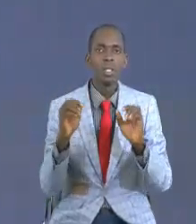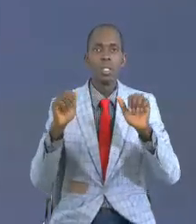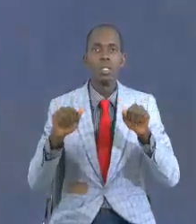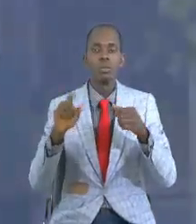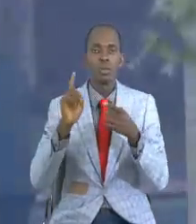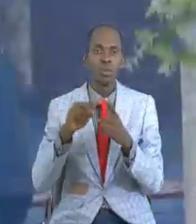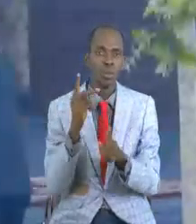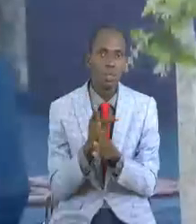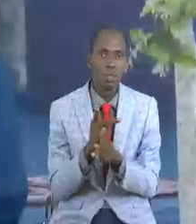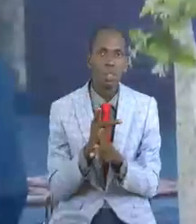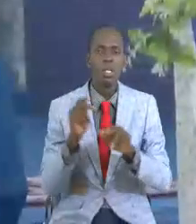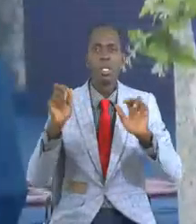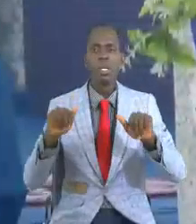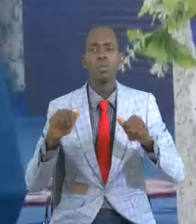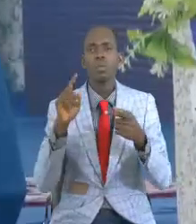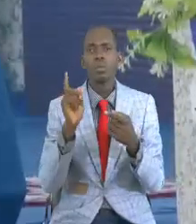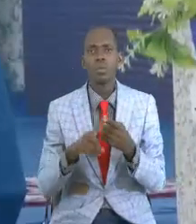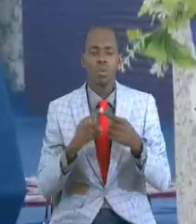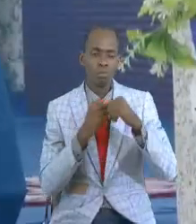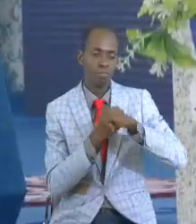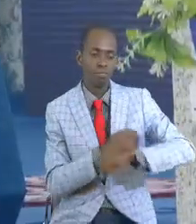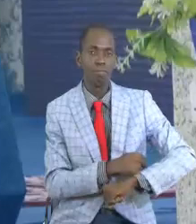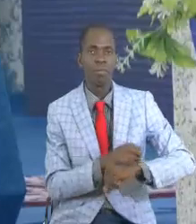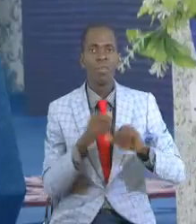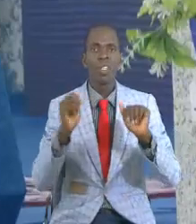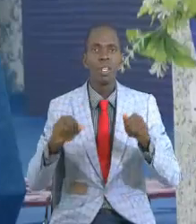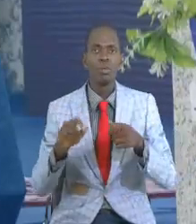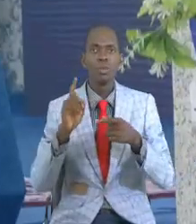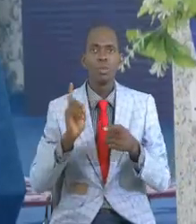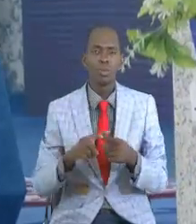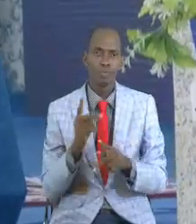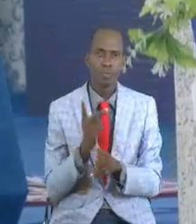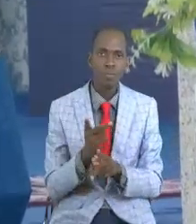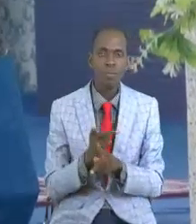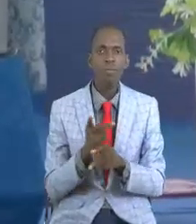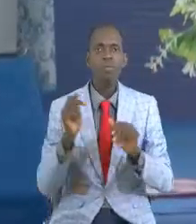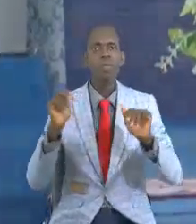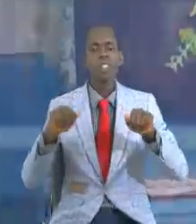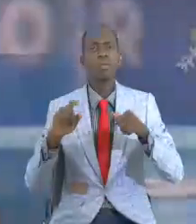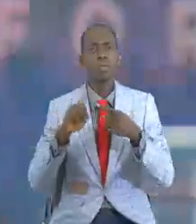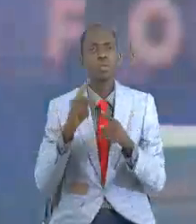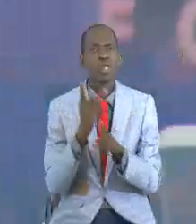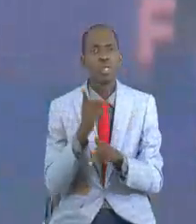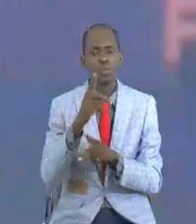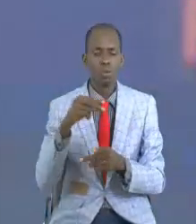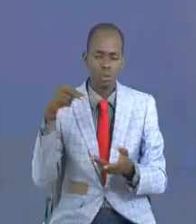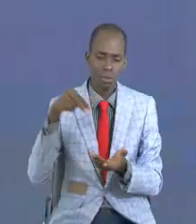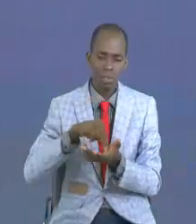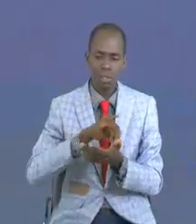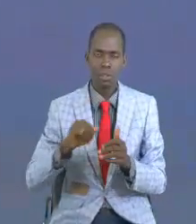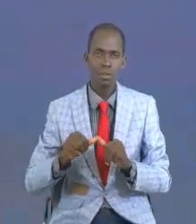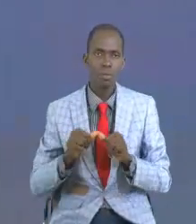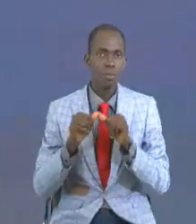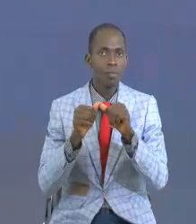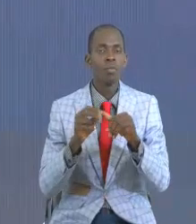keep, able to protect, able to preserve, able to keep you standing, no